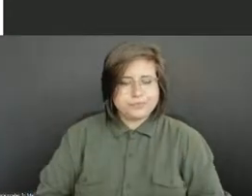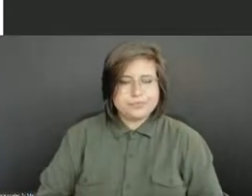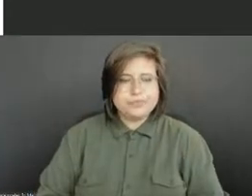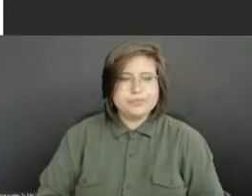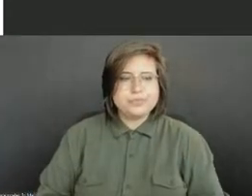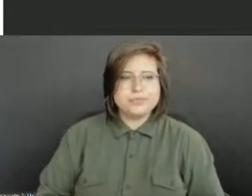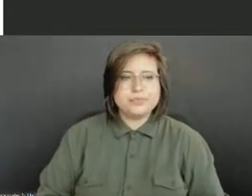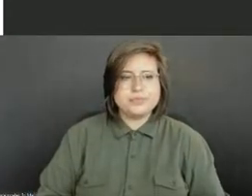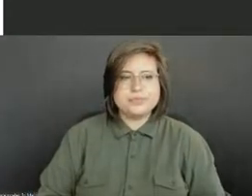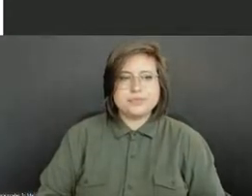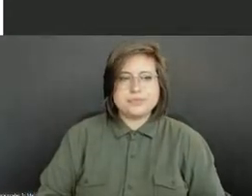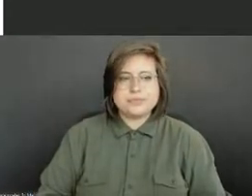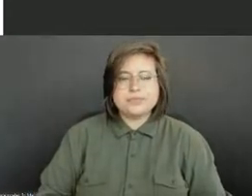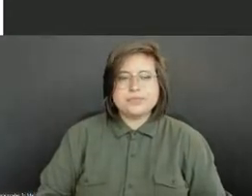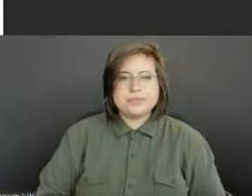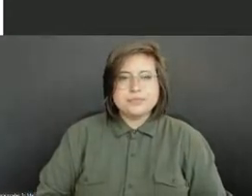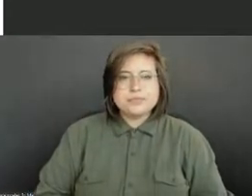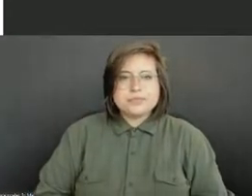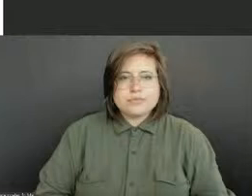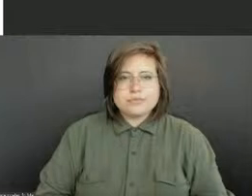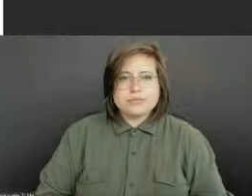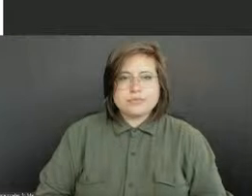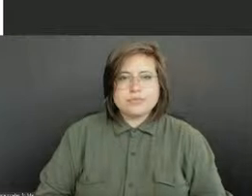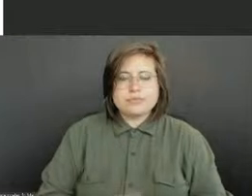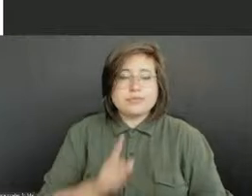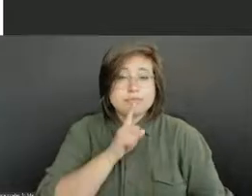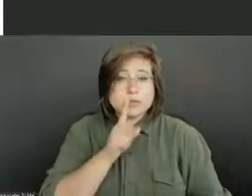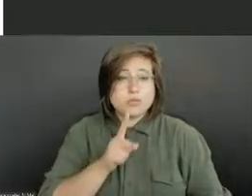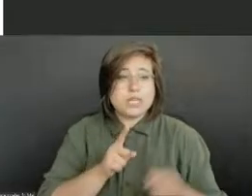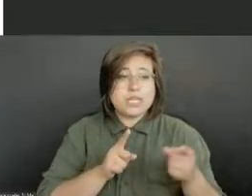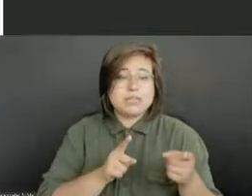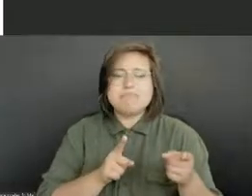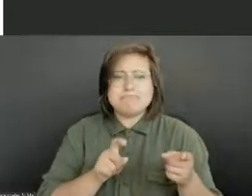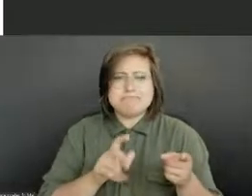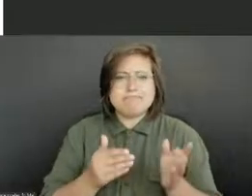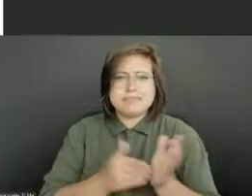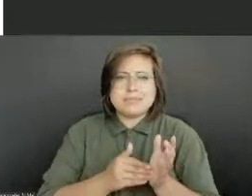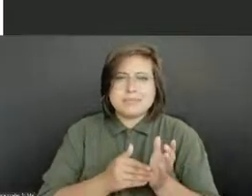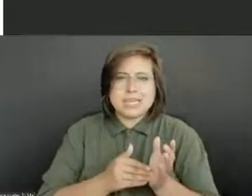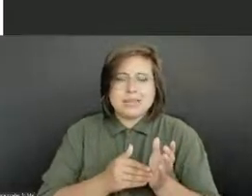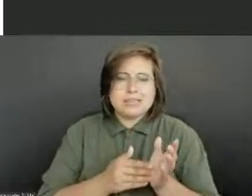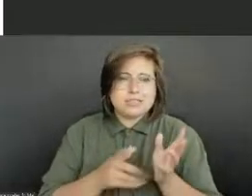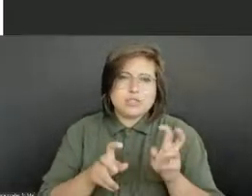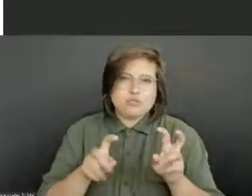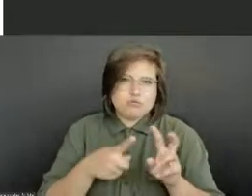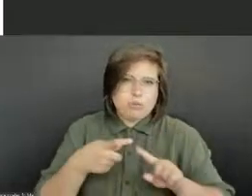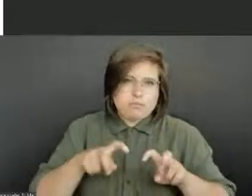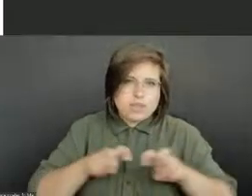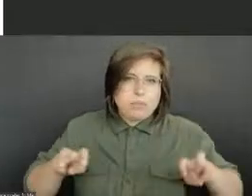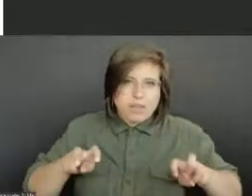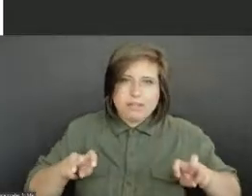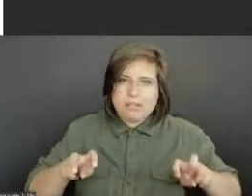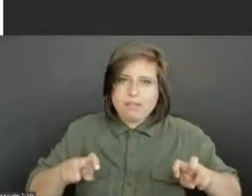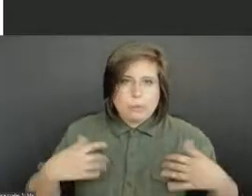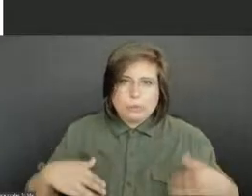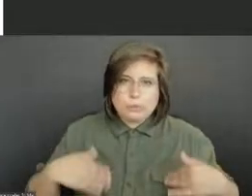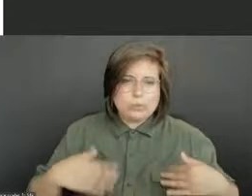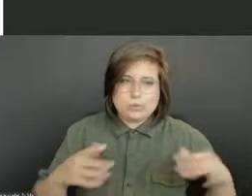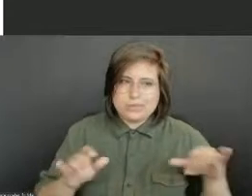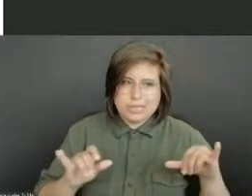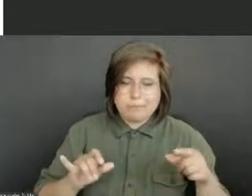So this really, and we heard this loud and clear from our expert panel, goes to the